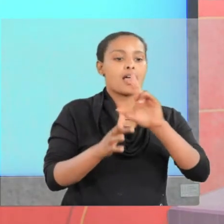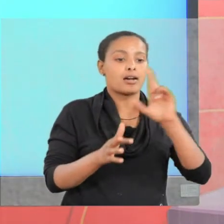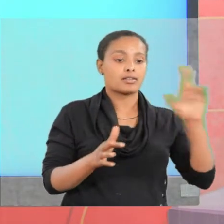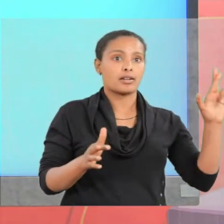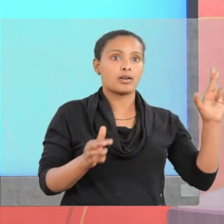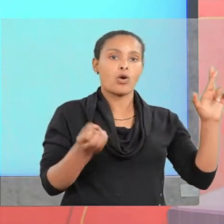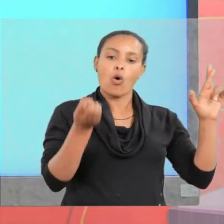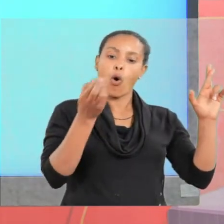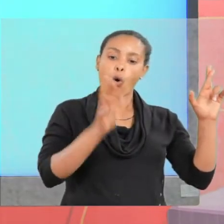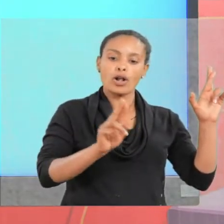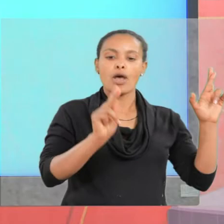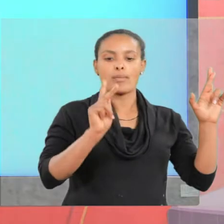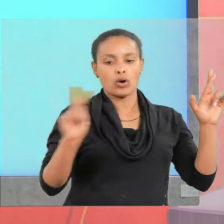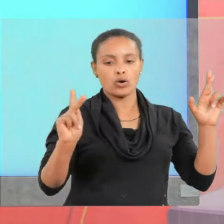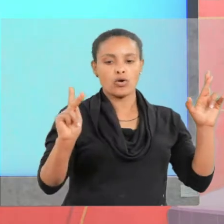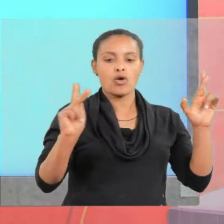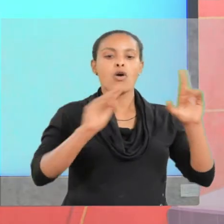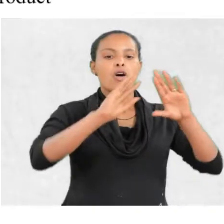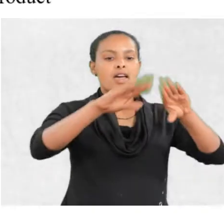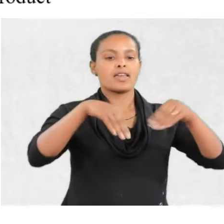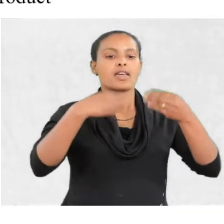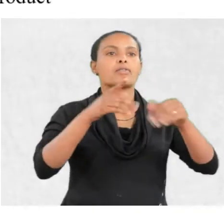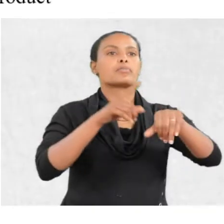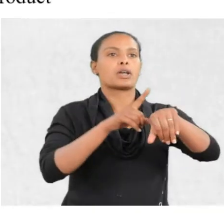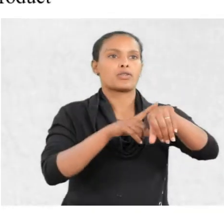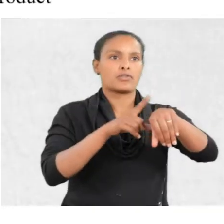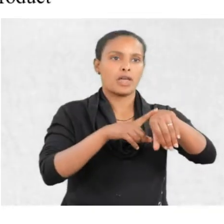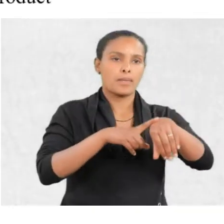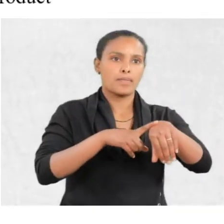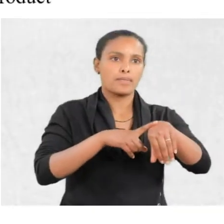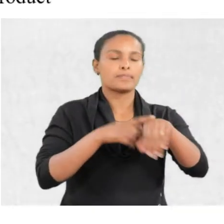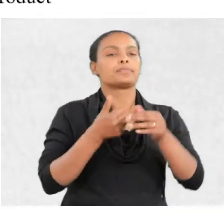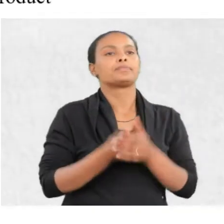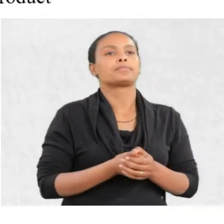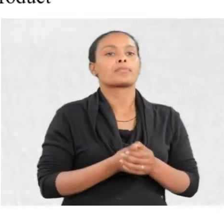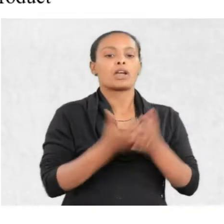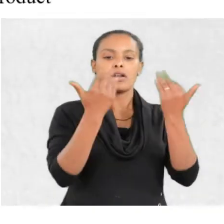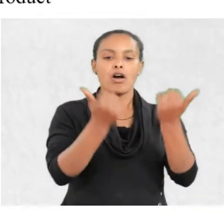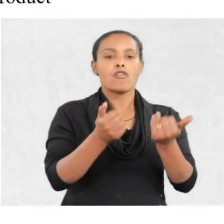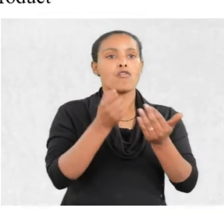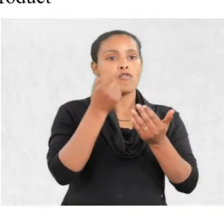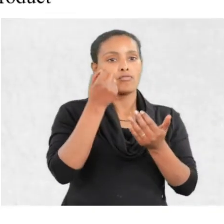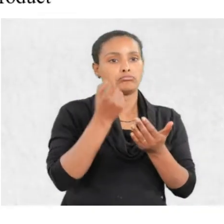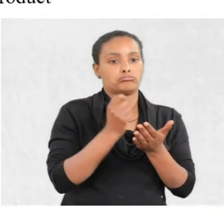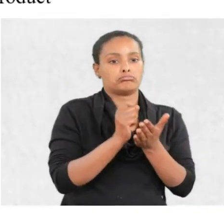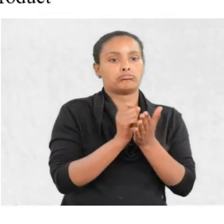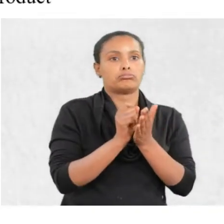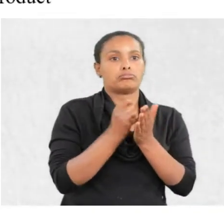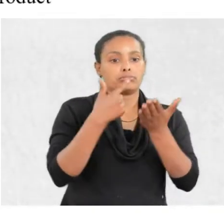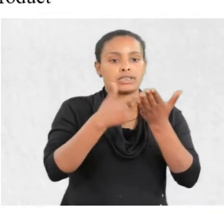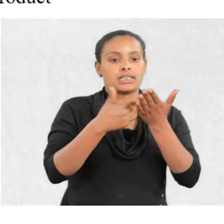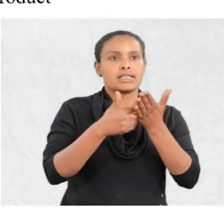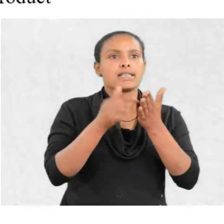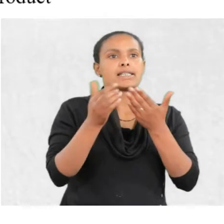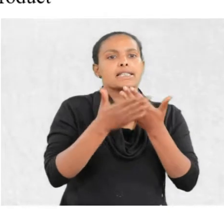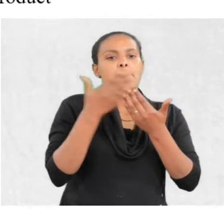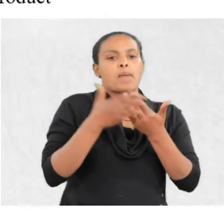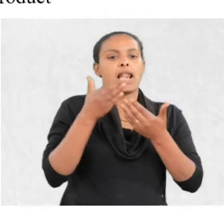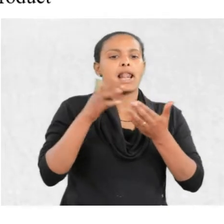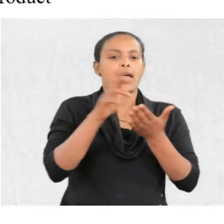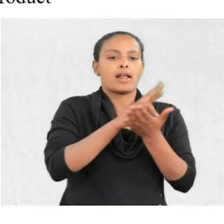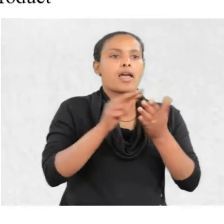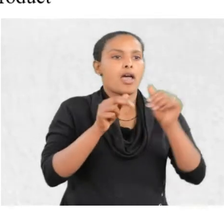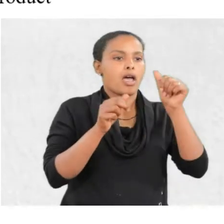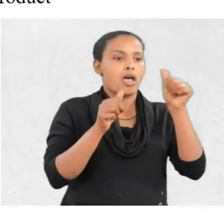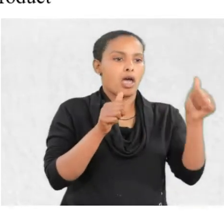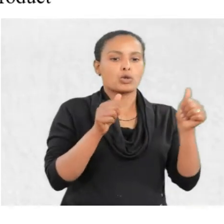reactant or a product over a given period of time. Now for this simple reaction A